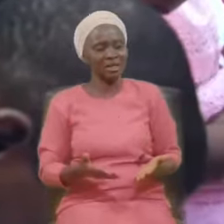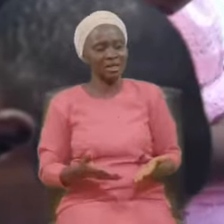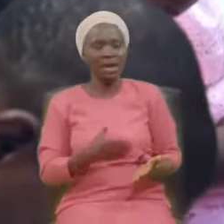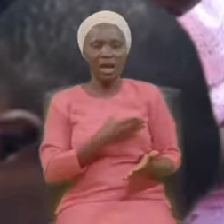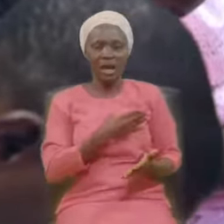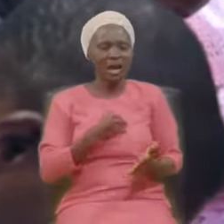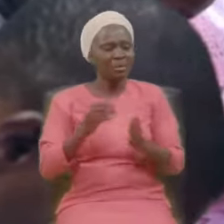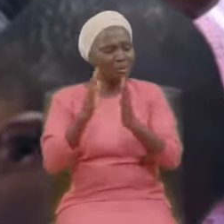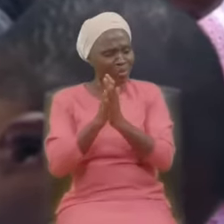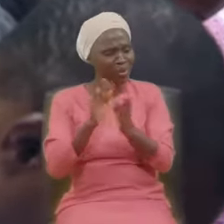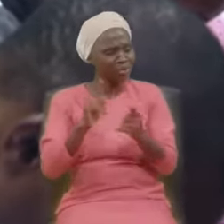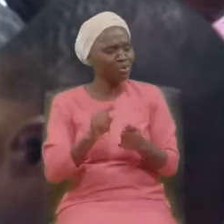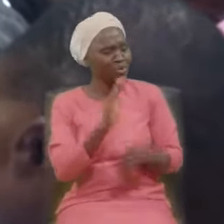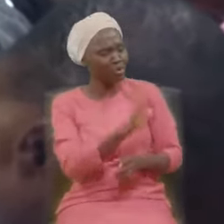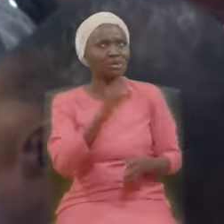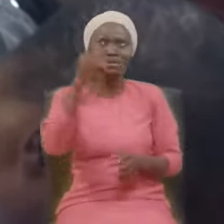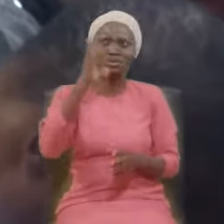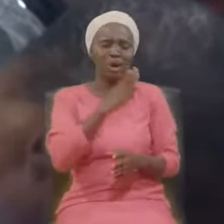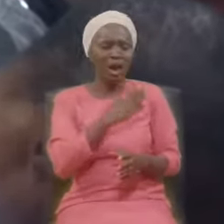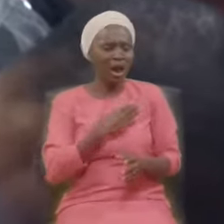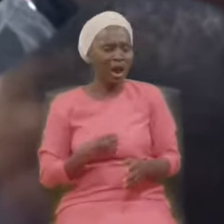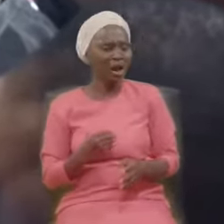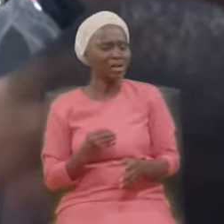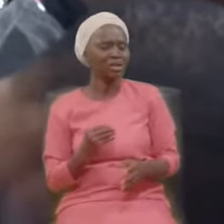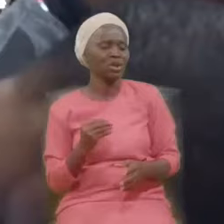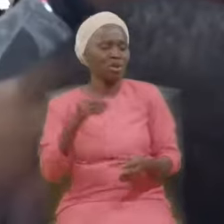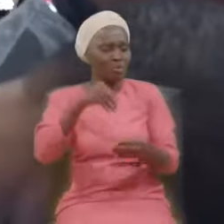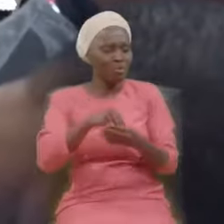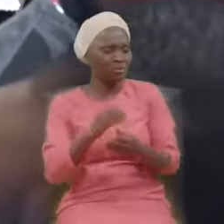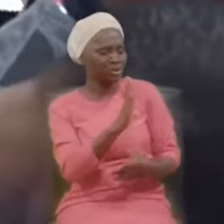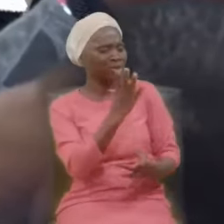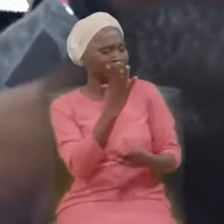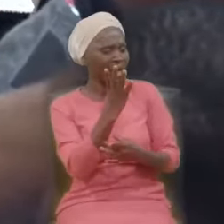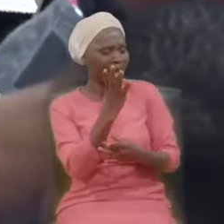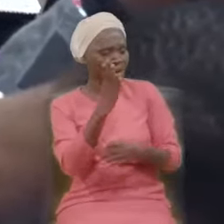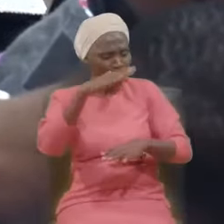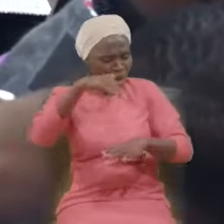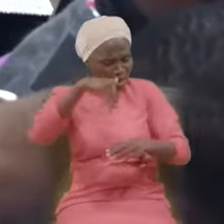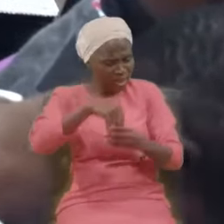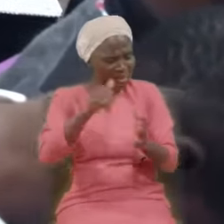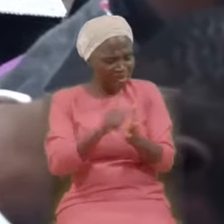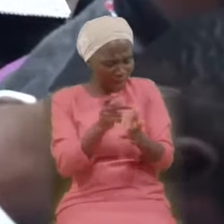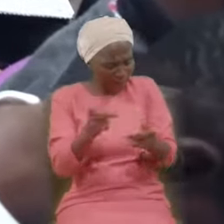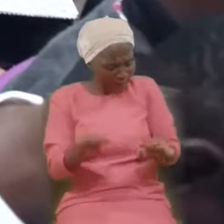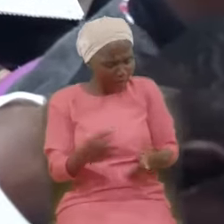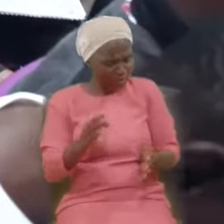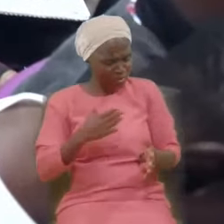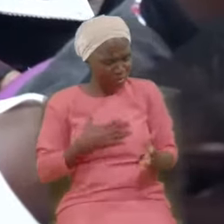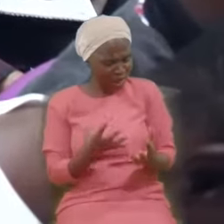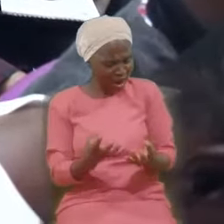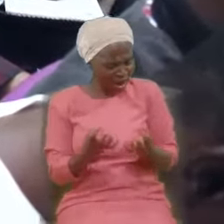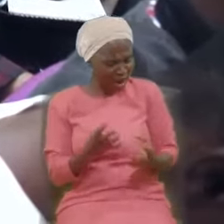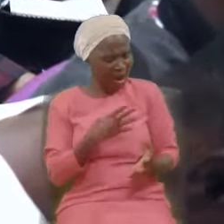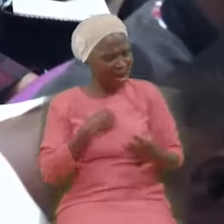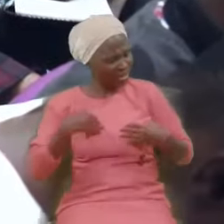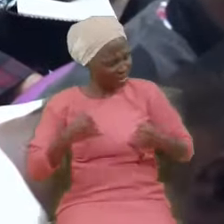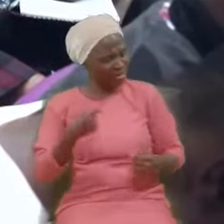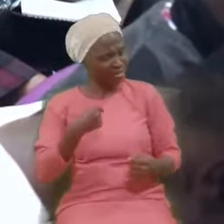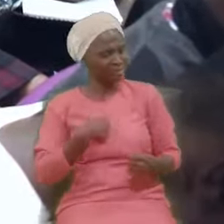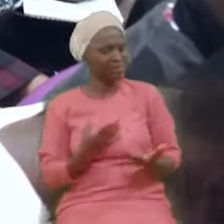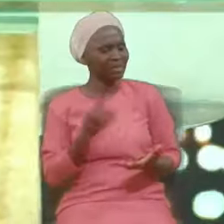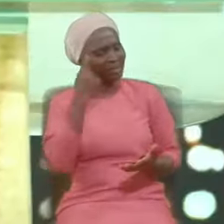and strike his hand over that place and recover the leper and not